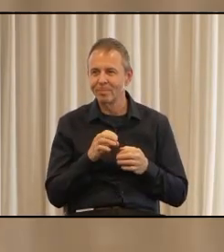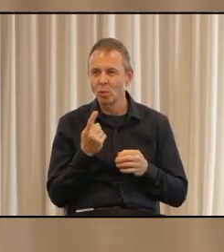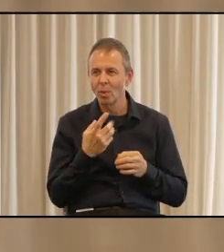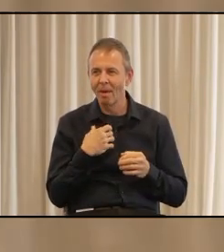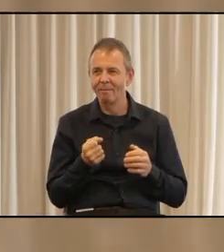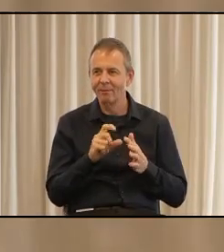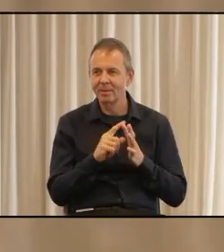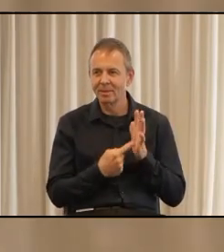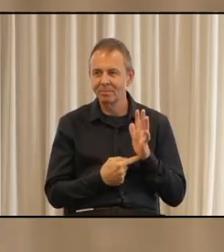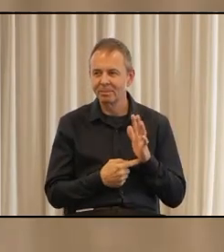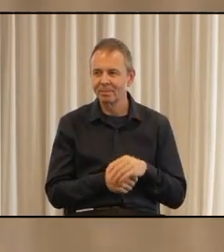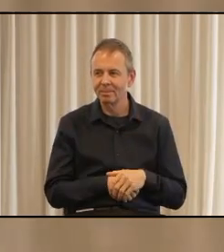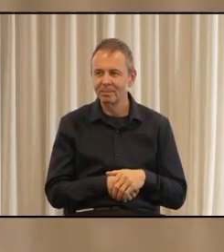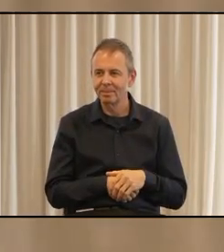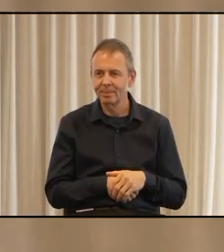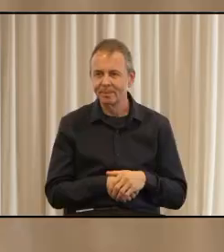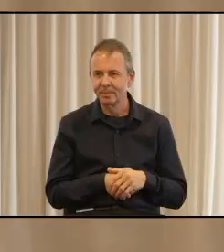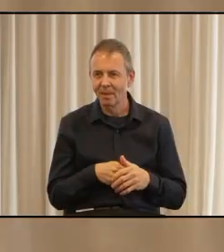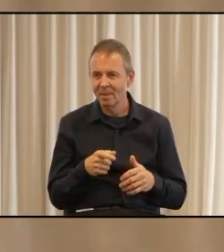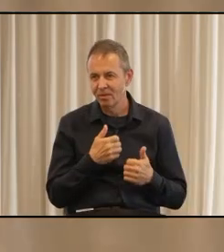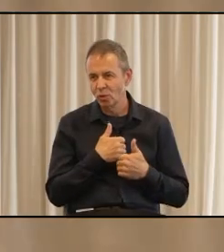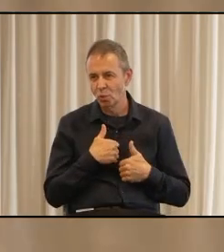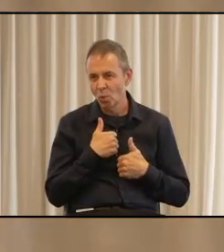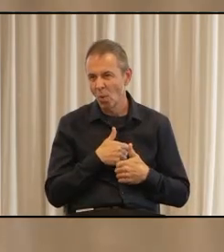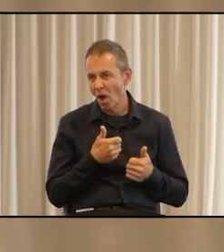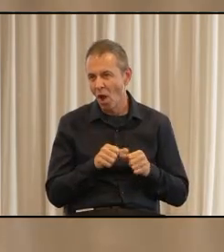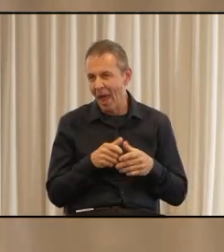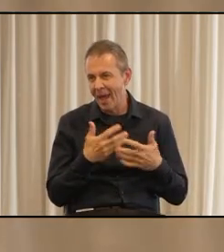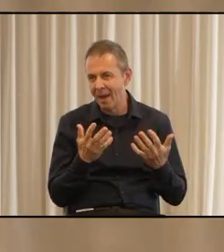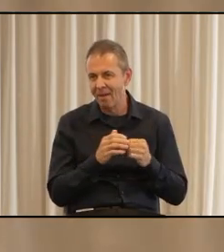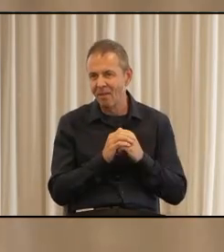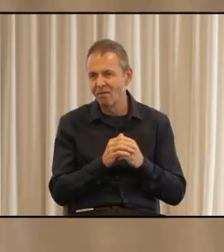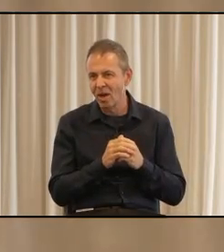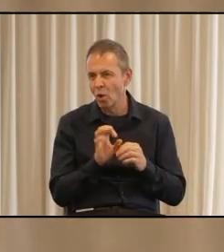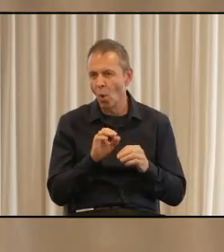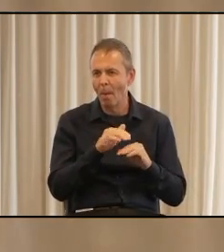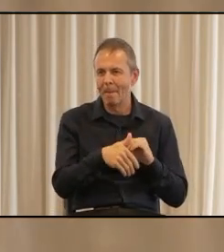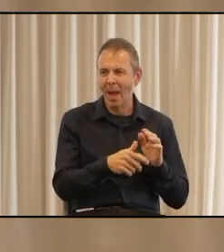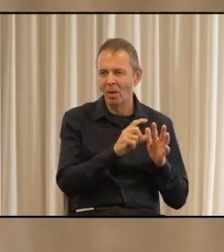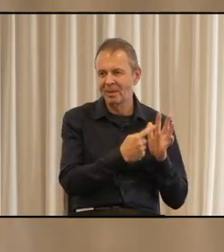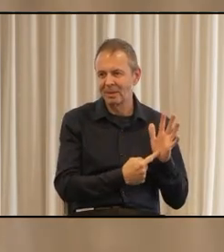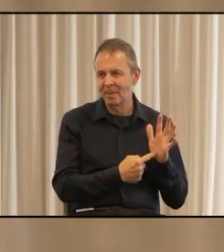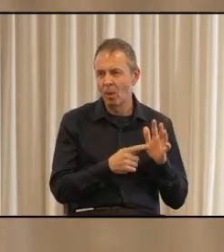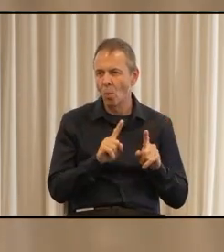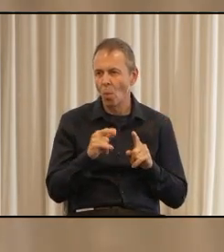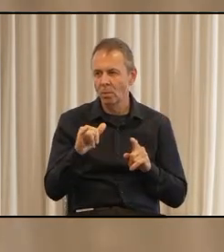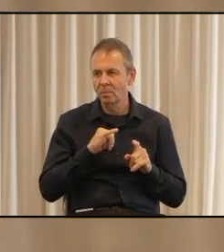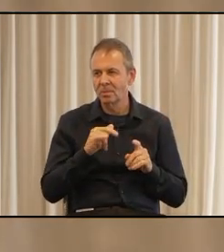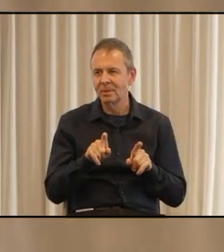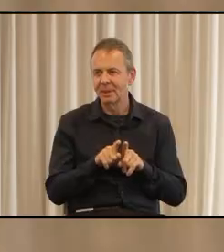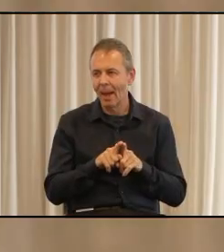and they love it. They really enjoy the exchange, like any friendship. It's not about disability, it's about what have we got in common.